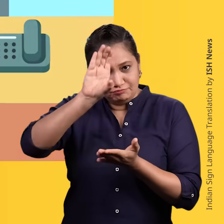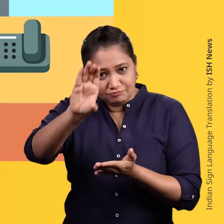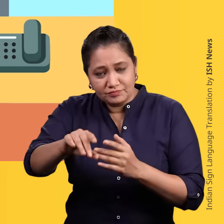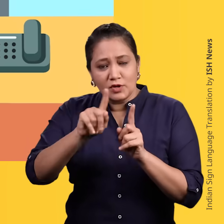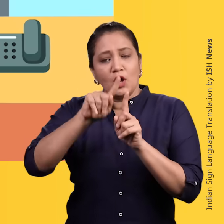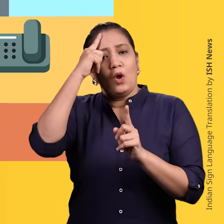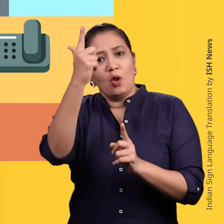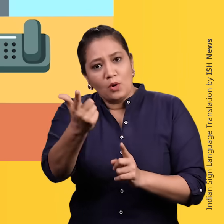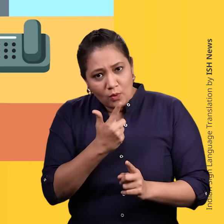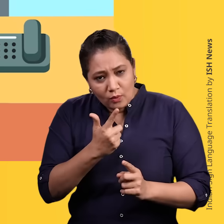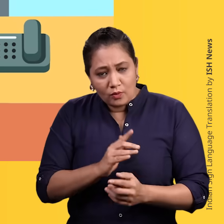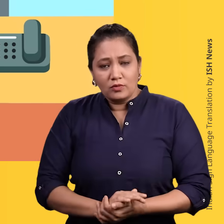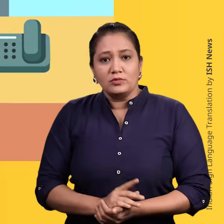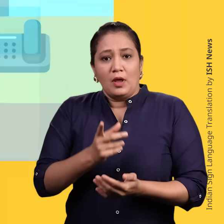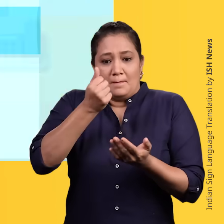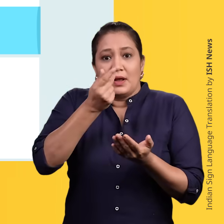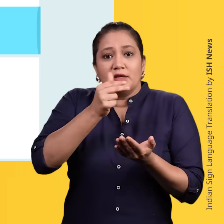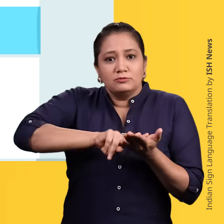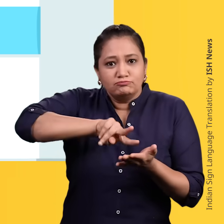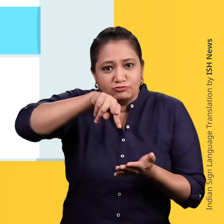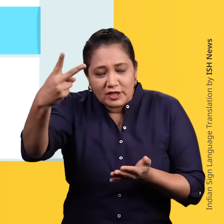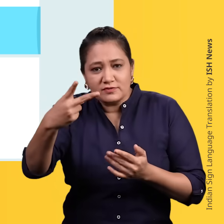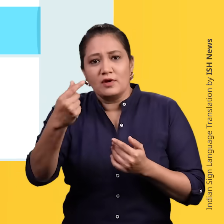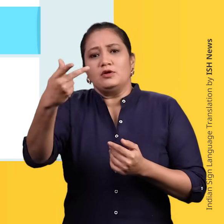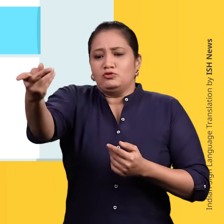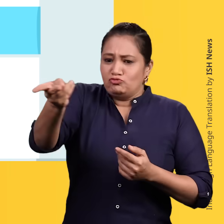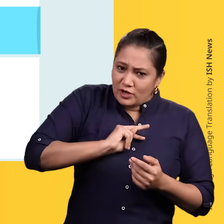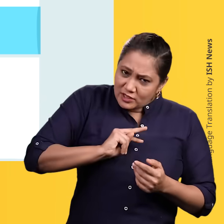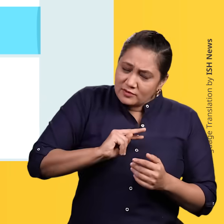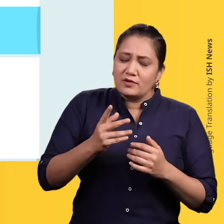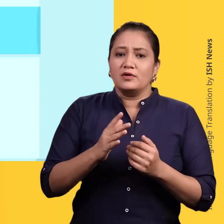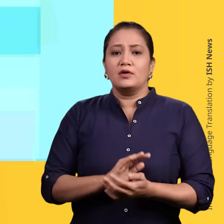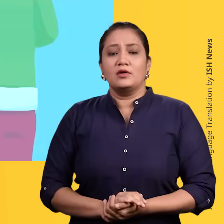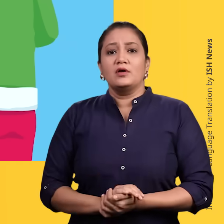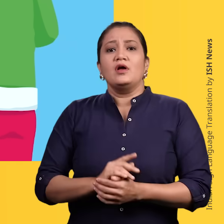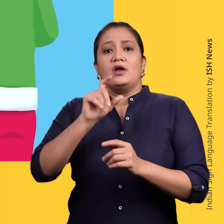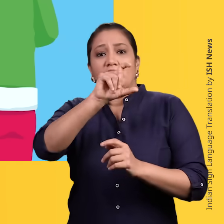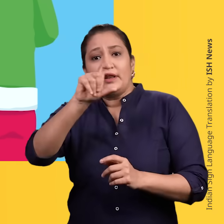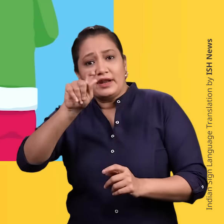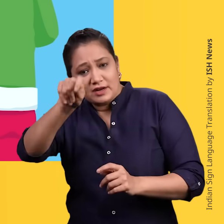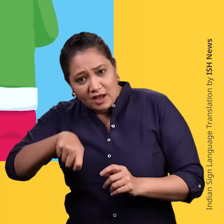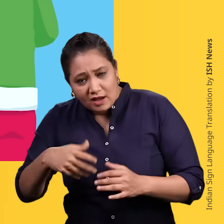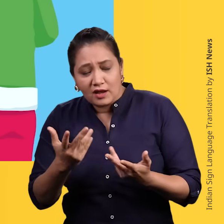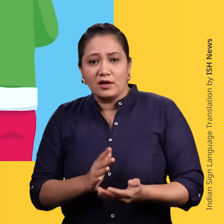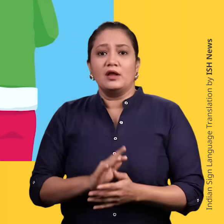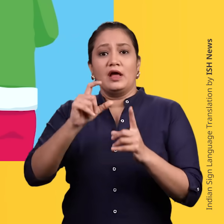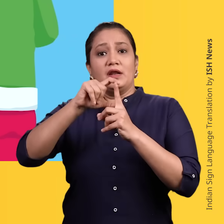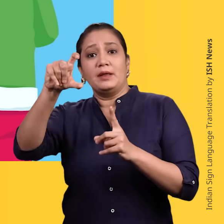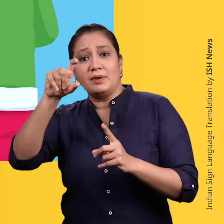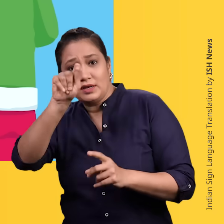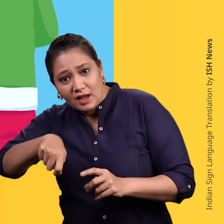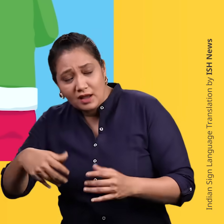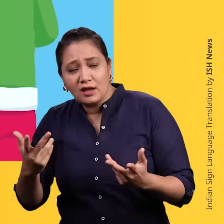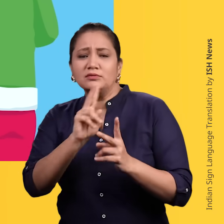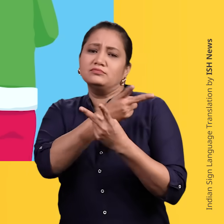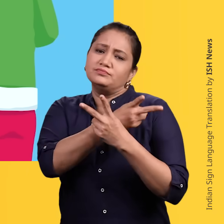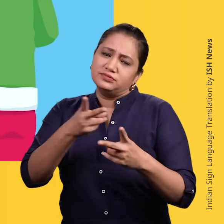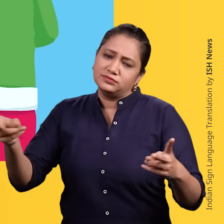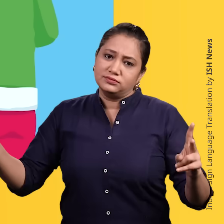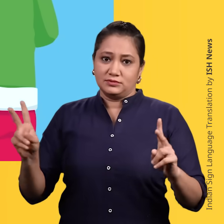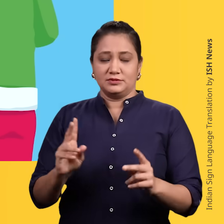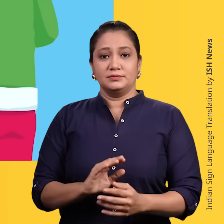deposits, giving loans, transferring or receiving money, offering credit cards, debit